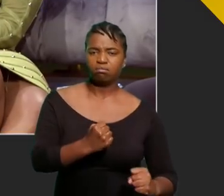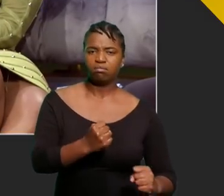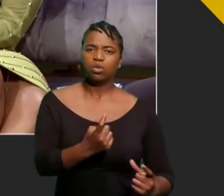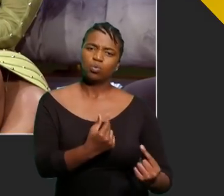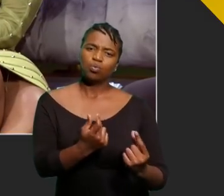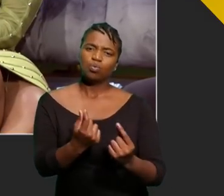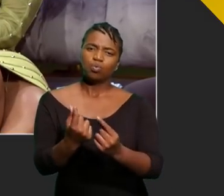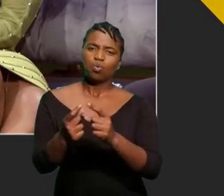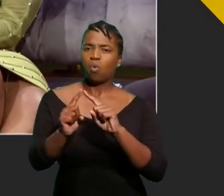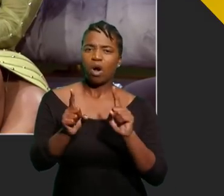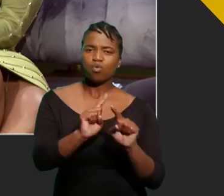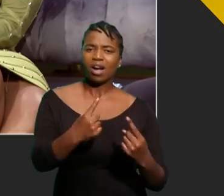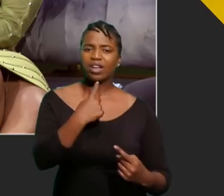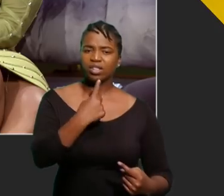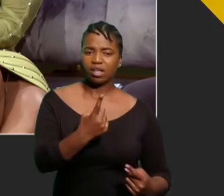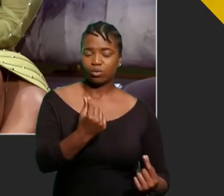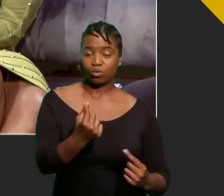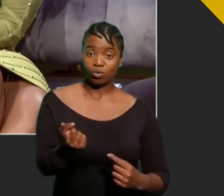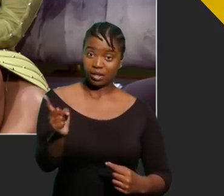because clearly you won't just come in. Sisna Lady,